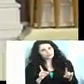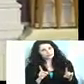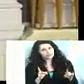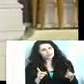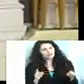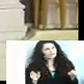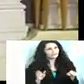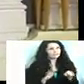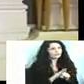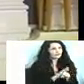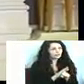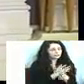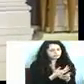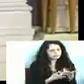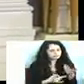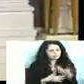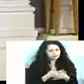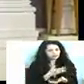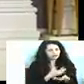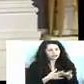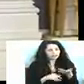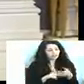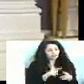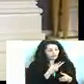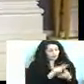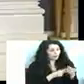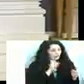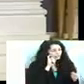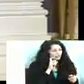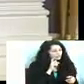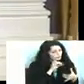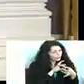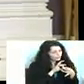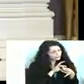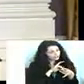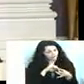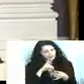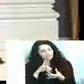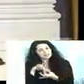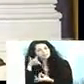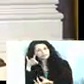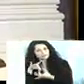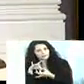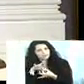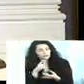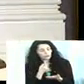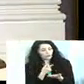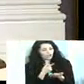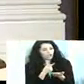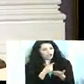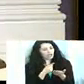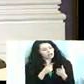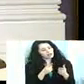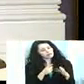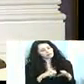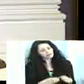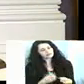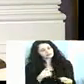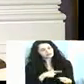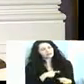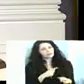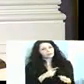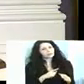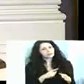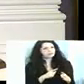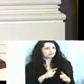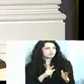integration of our sexuality and our spirituality. And one of the courses that we developed within our denomination is a course called